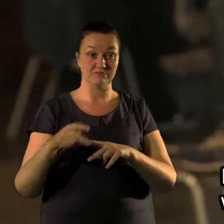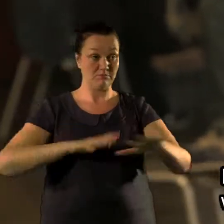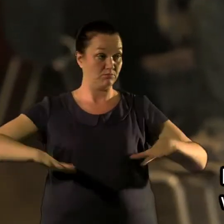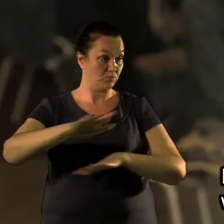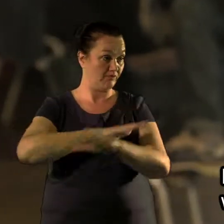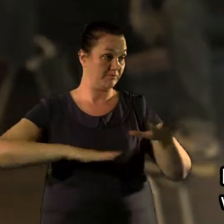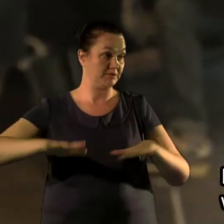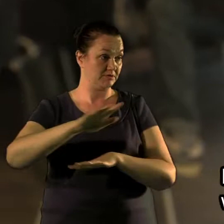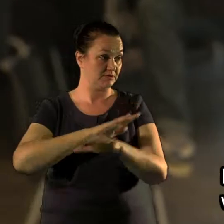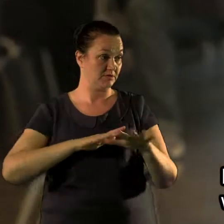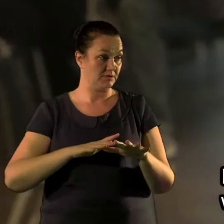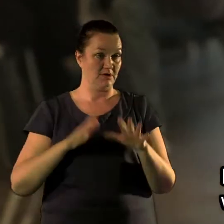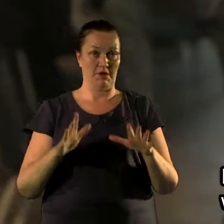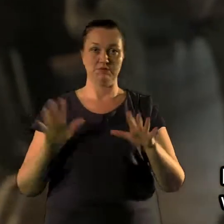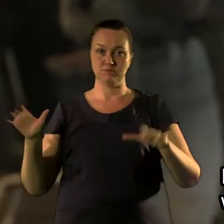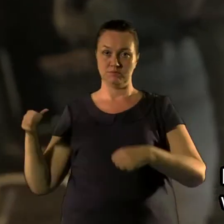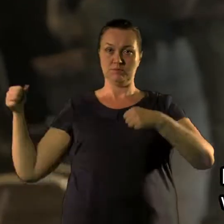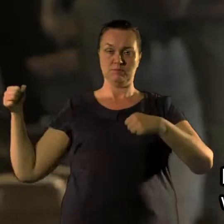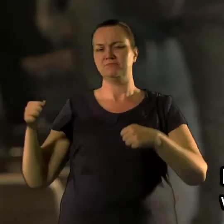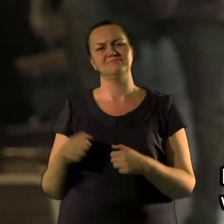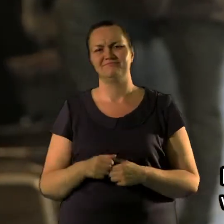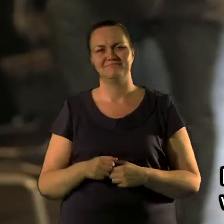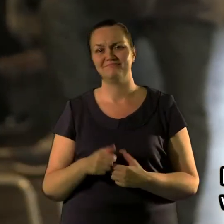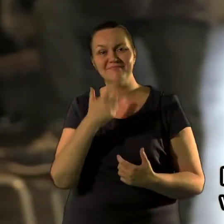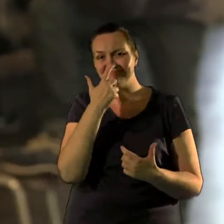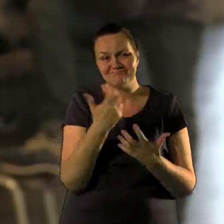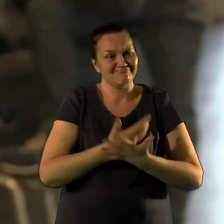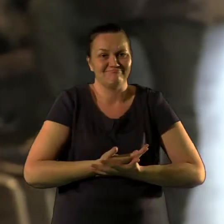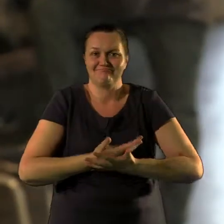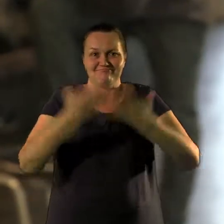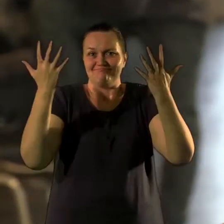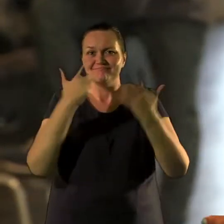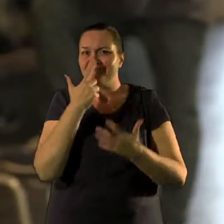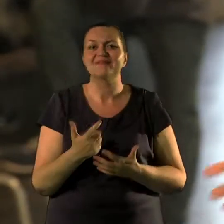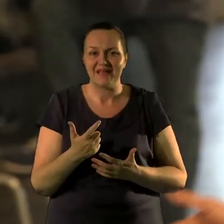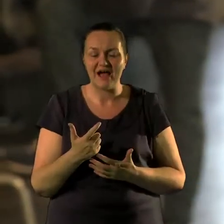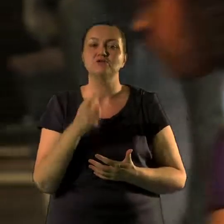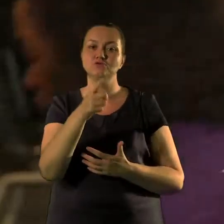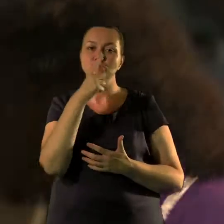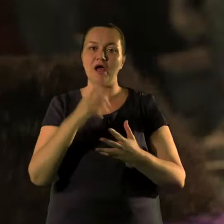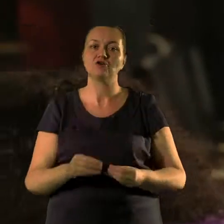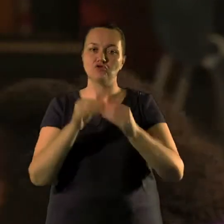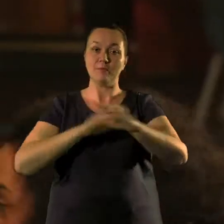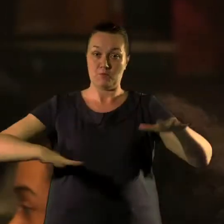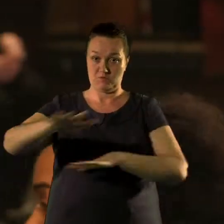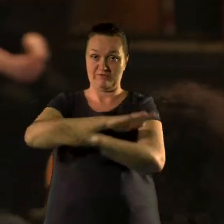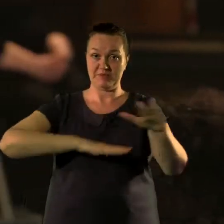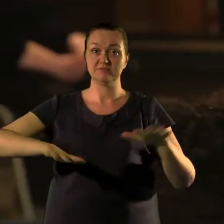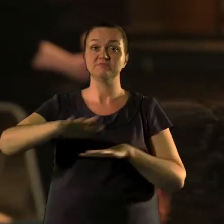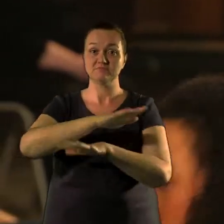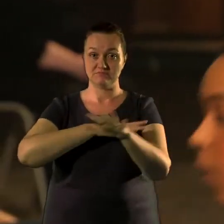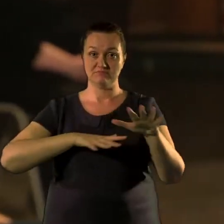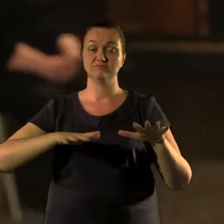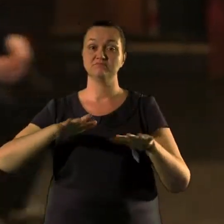with a partner and you're being thrown around in the air and spinning and stuff. You can create movement using a